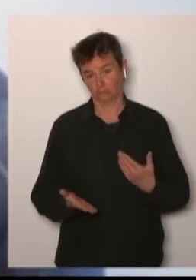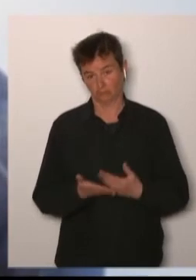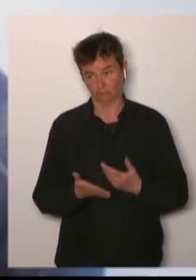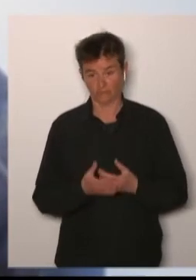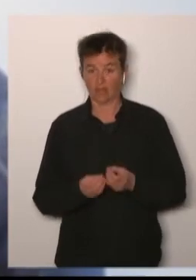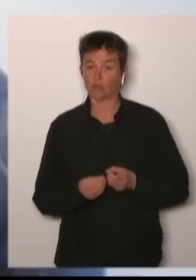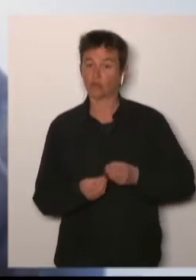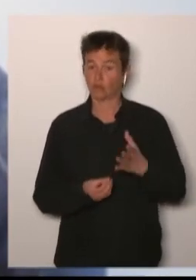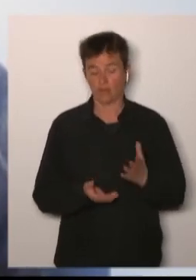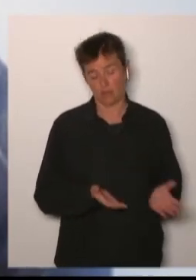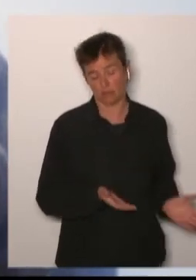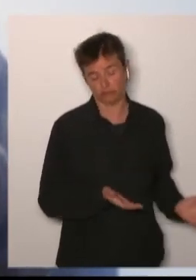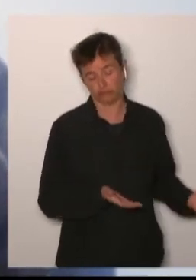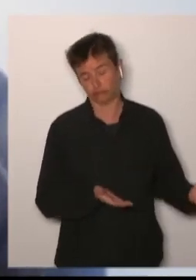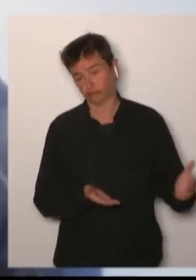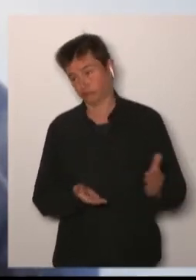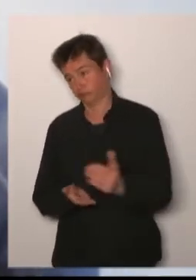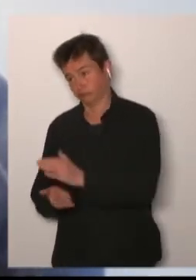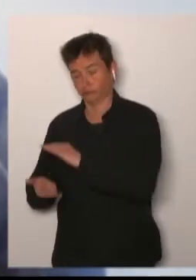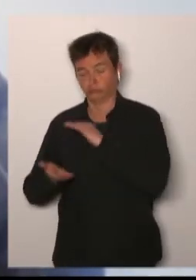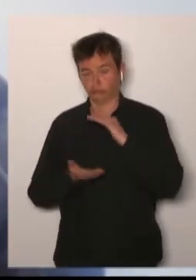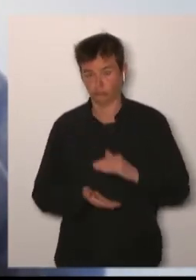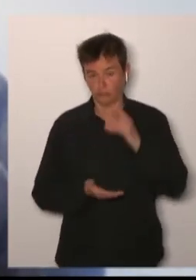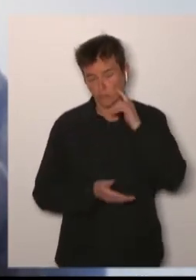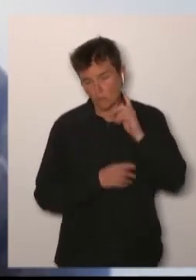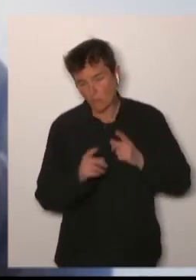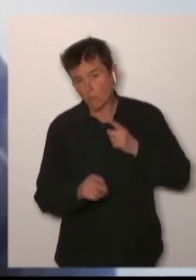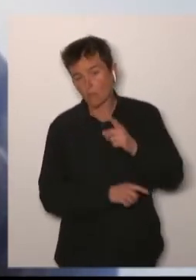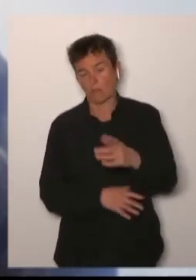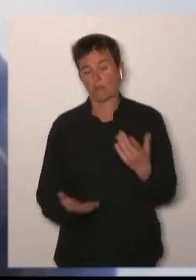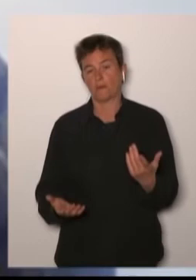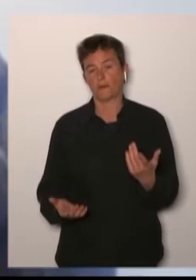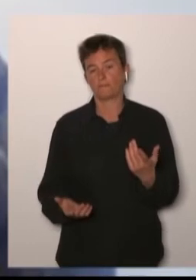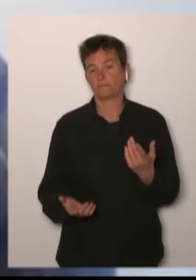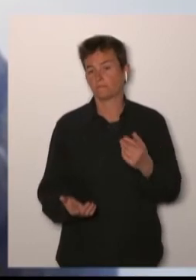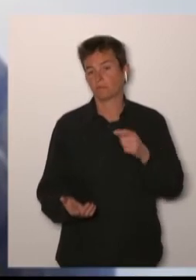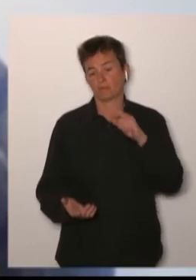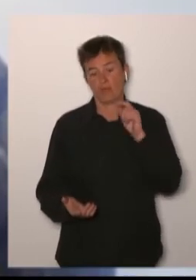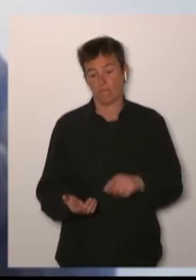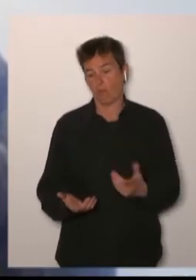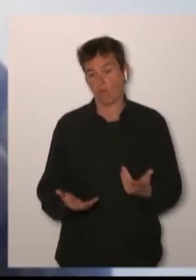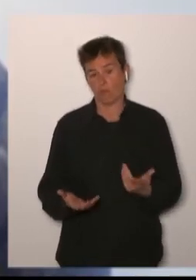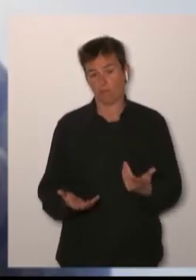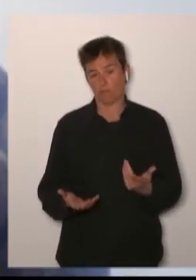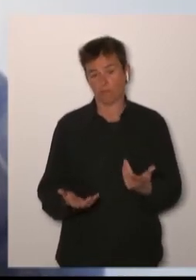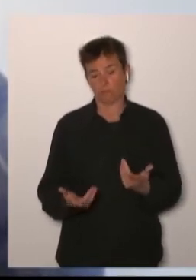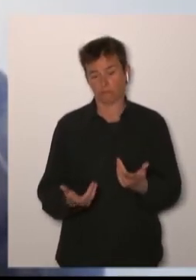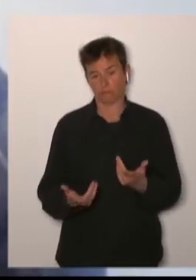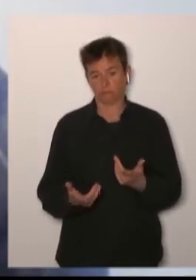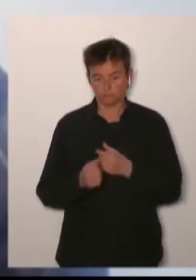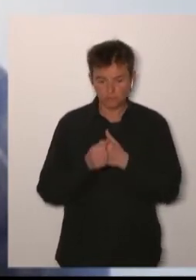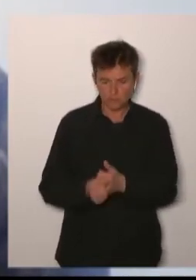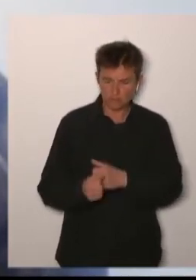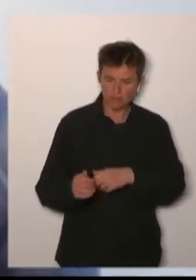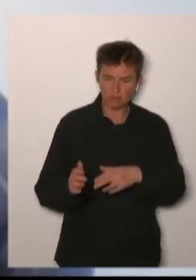pharmacovigilance-related decision-making, which are, also mandated requirements for industry. And I'm mentioning this because I